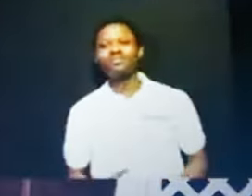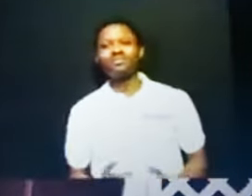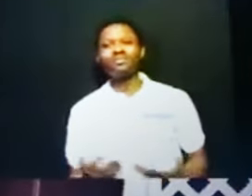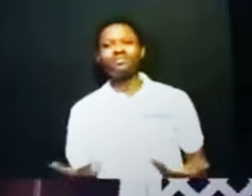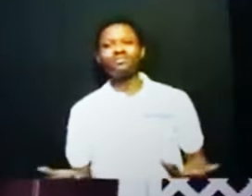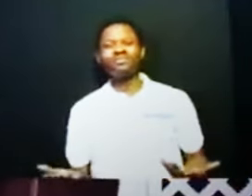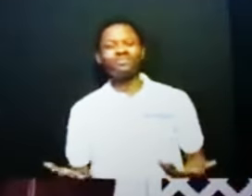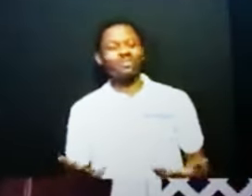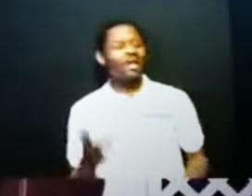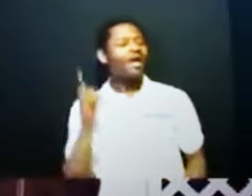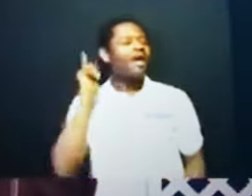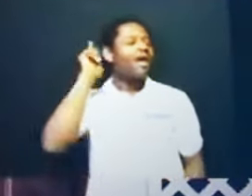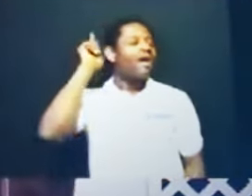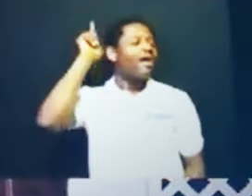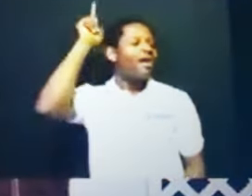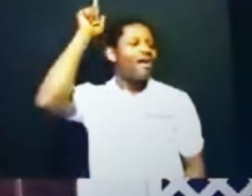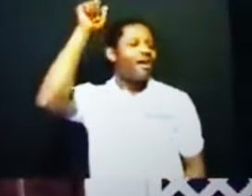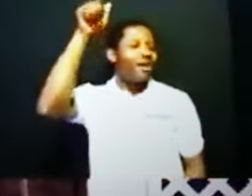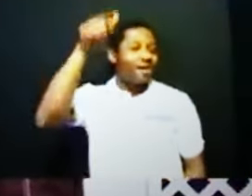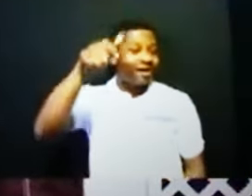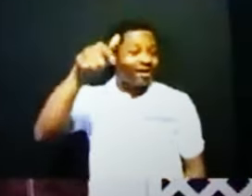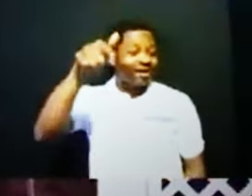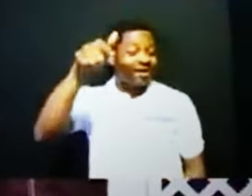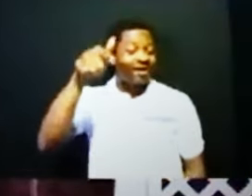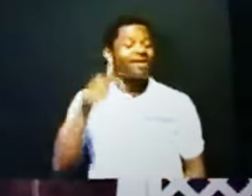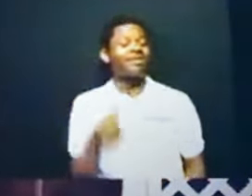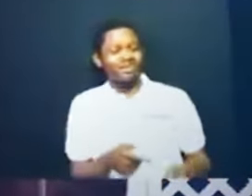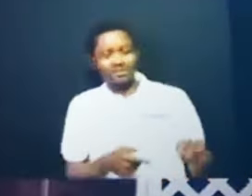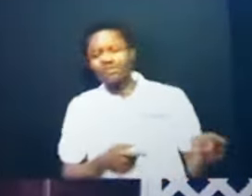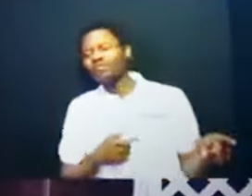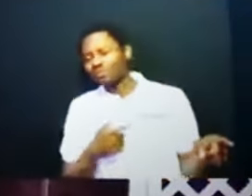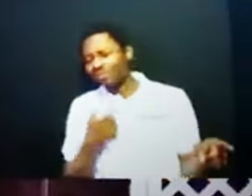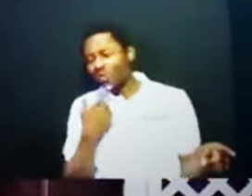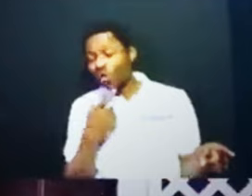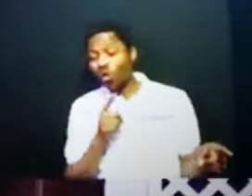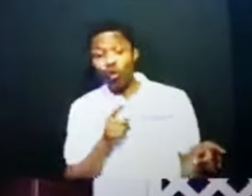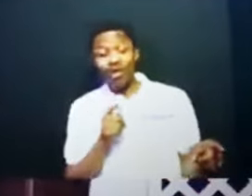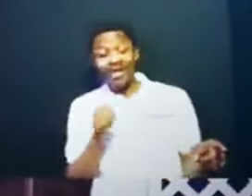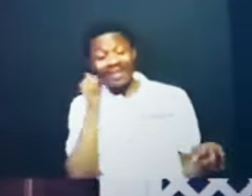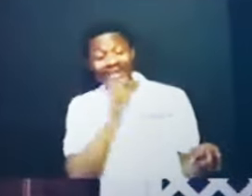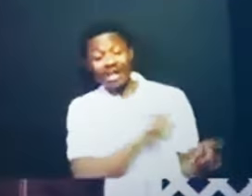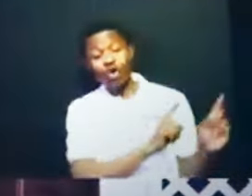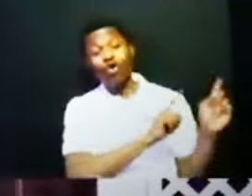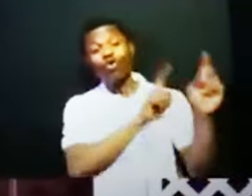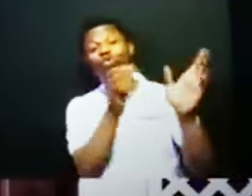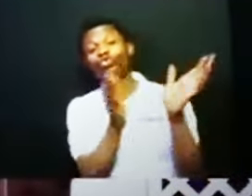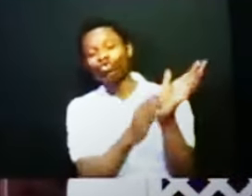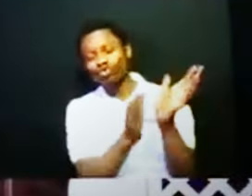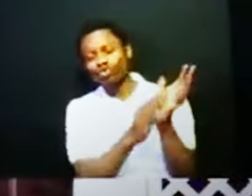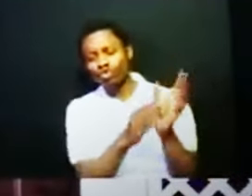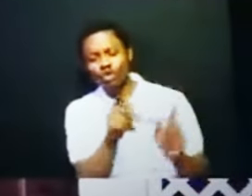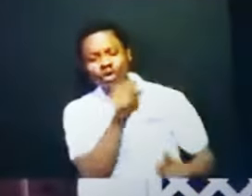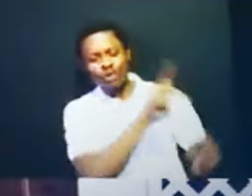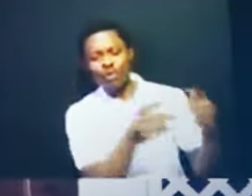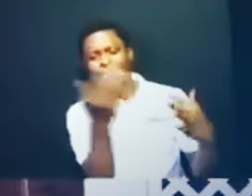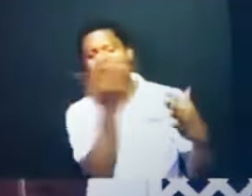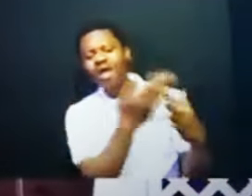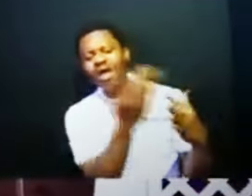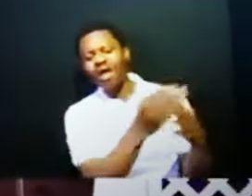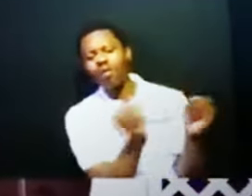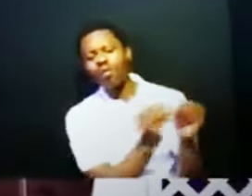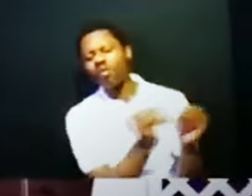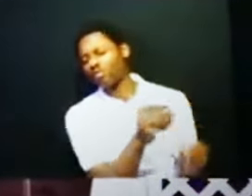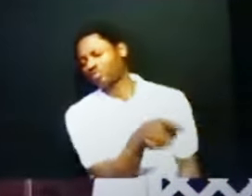Later on, they found out that when she goes to school, people have been disturbing her. And so this time around, when she was coming